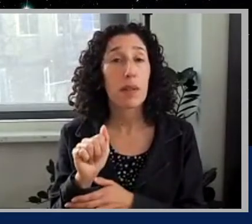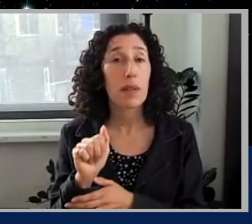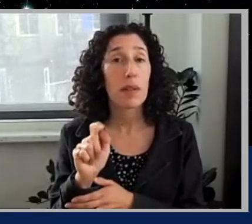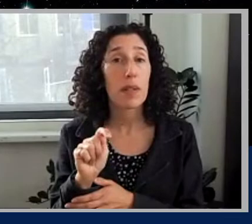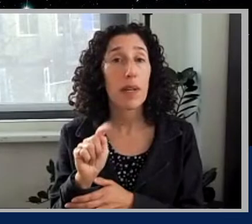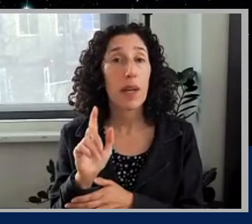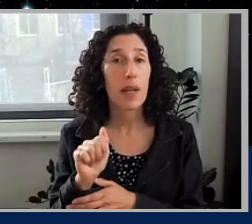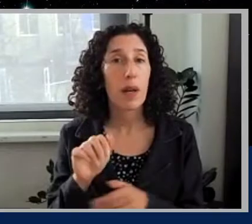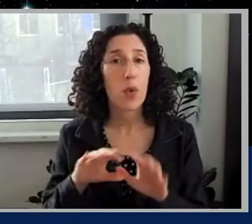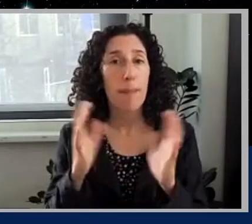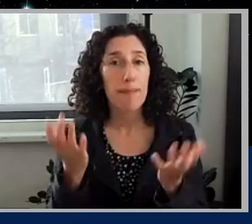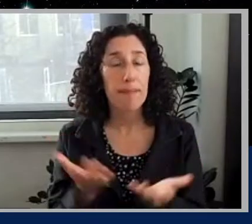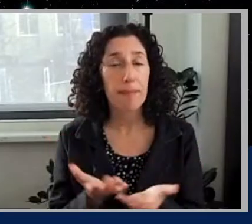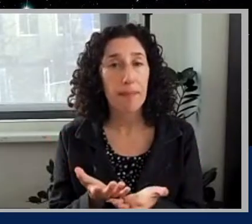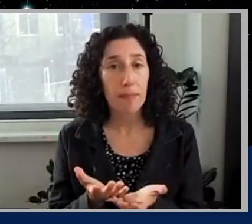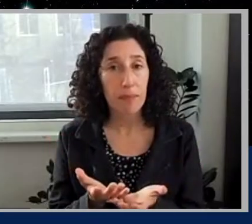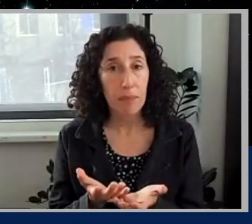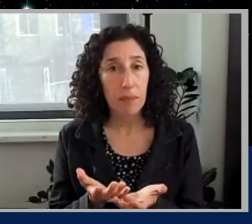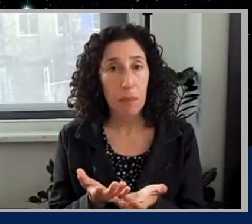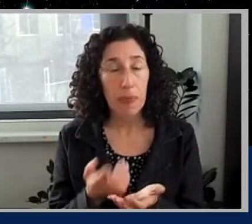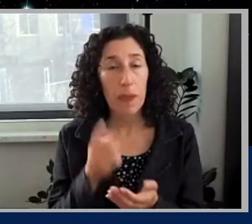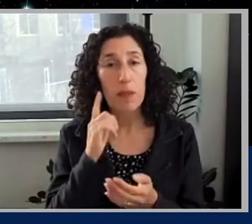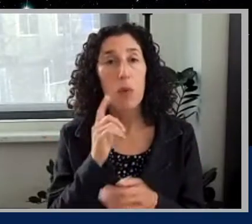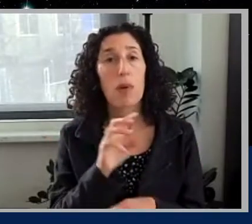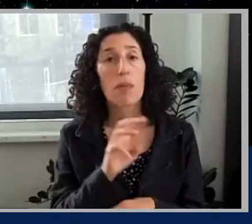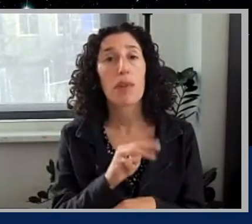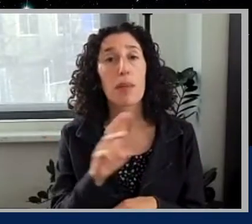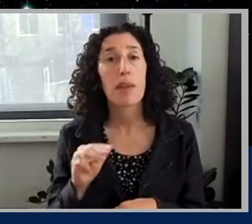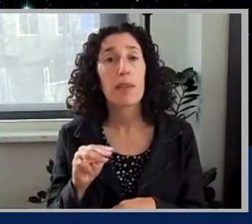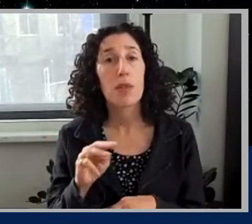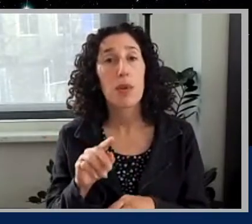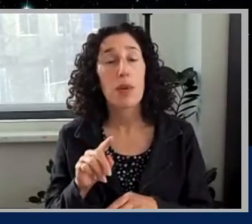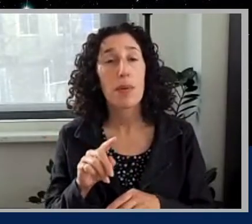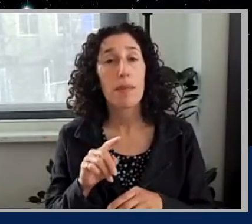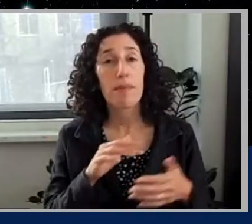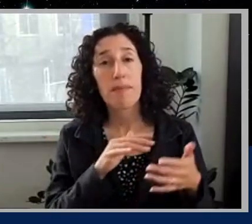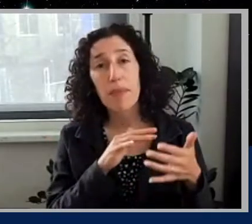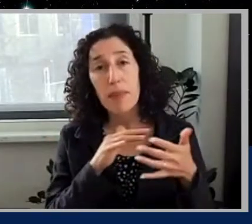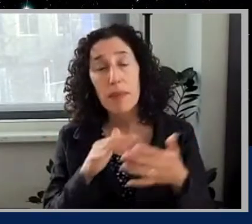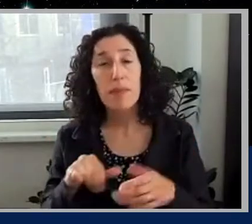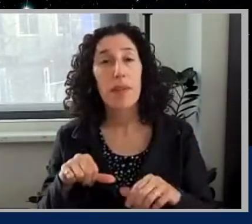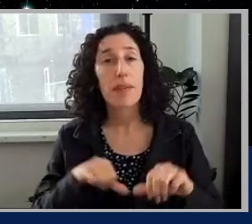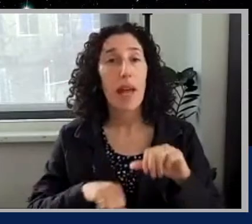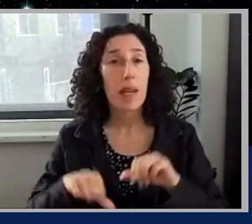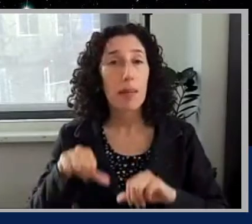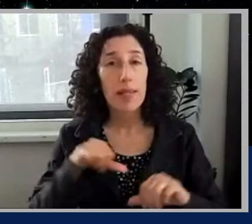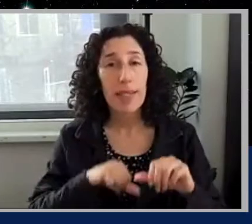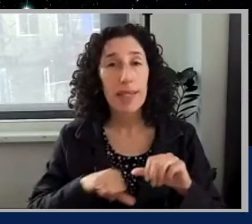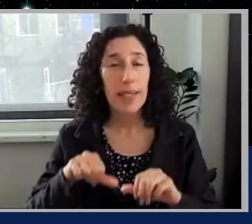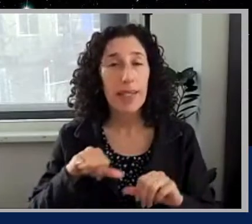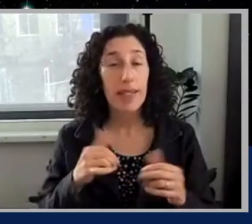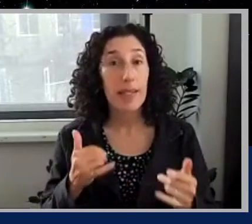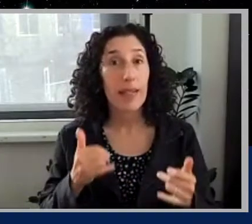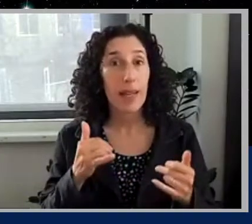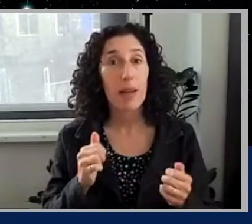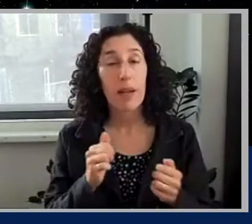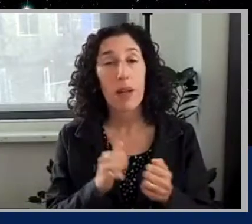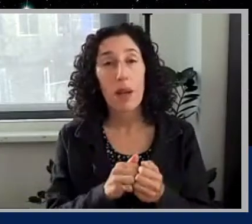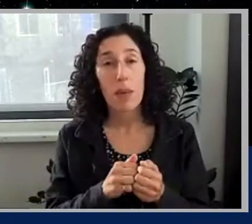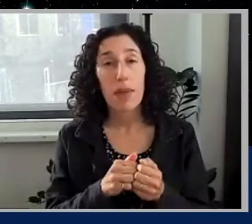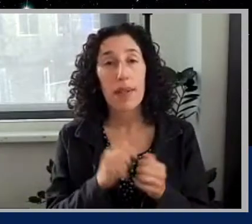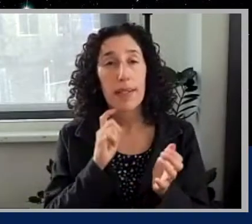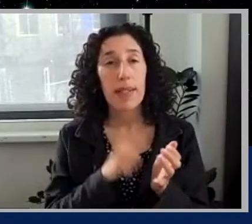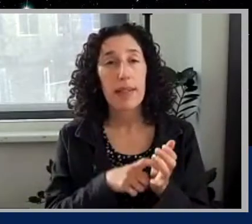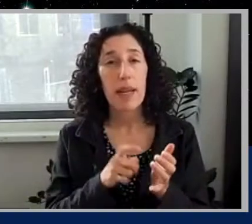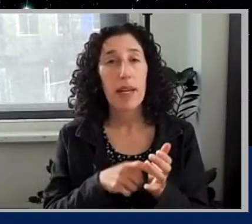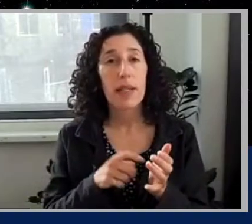realm of multi-messenger astronomy, which is kind of starting to explode now with detecting gravitational waves